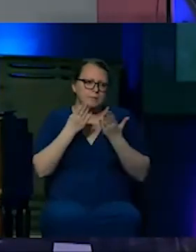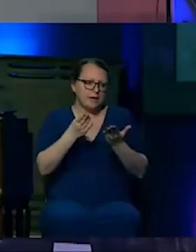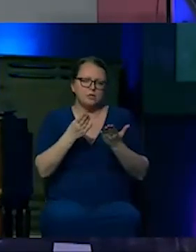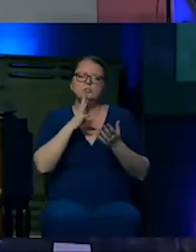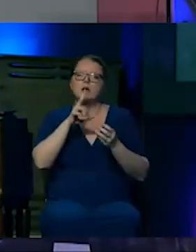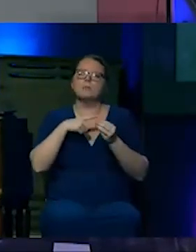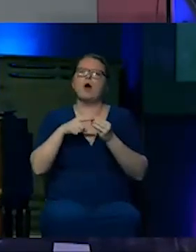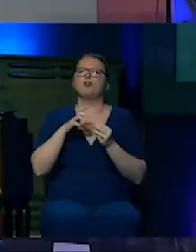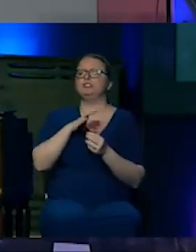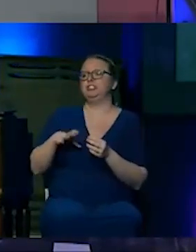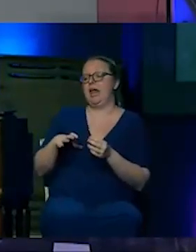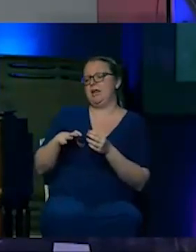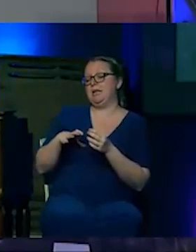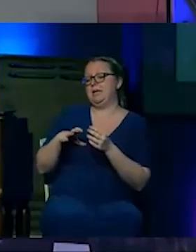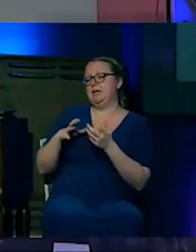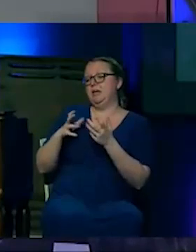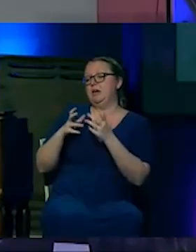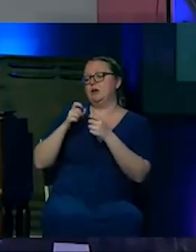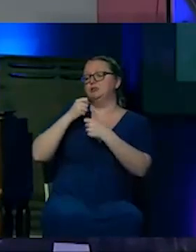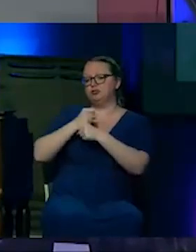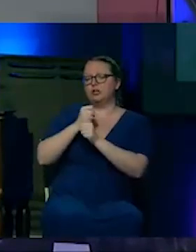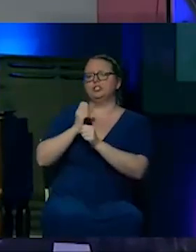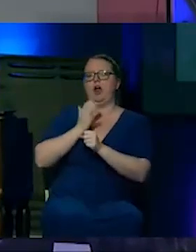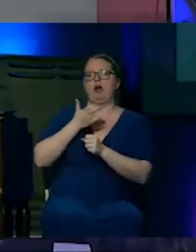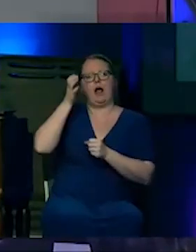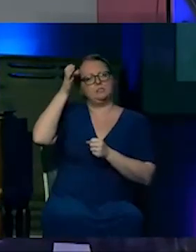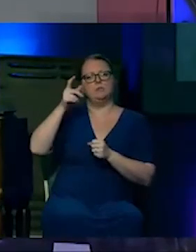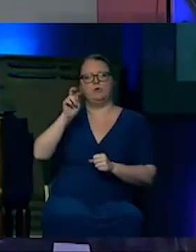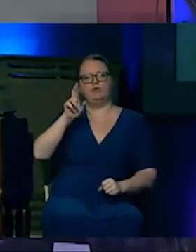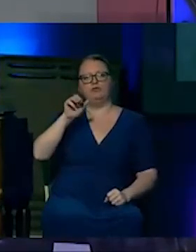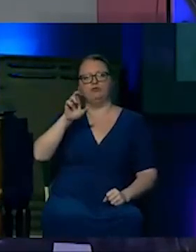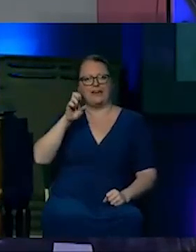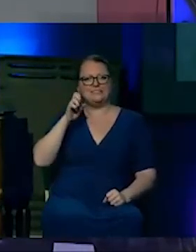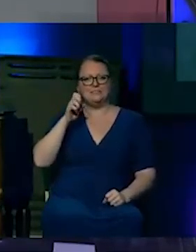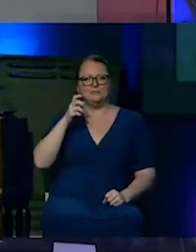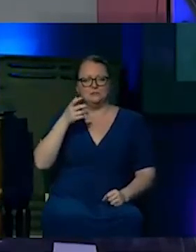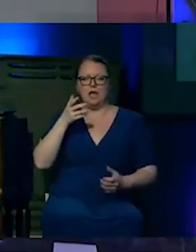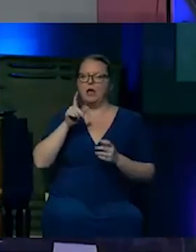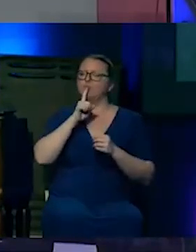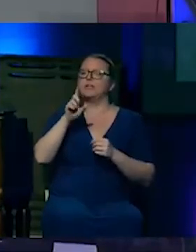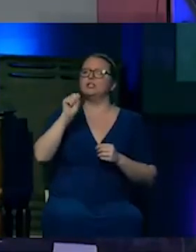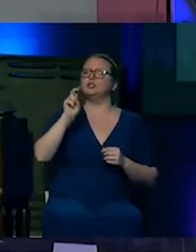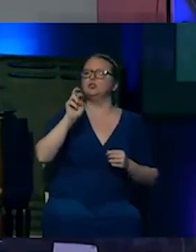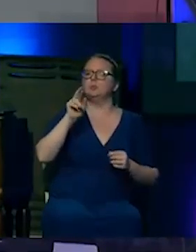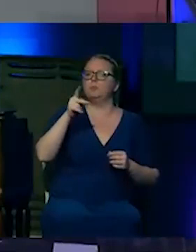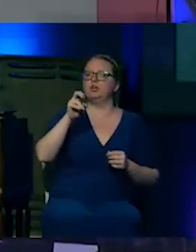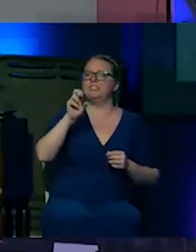Christianity constructed our concepts of race. And a lot of that actually comes with what's called supersessionism.